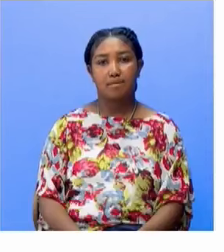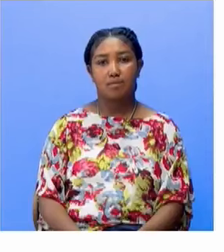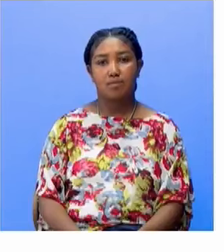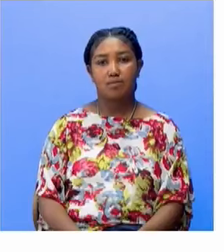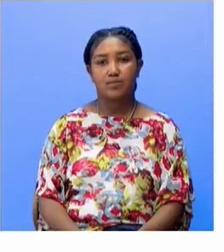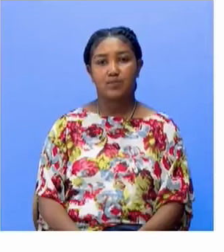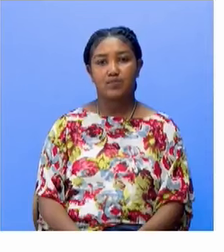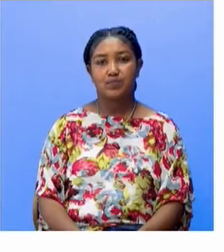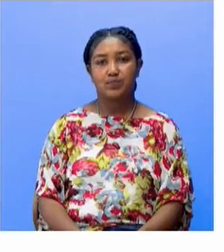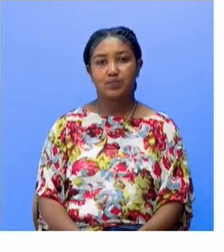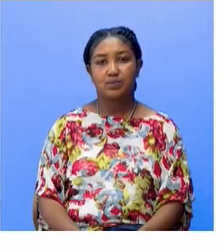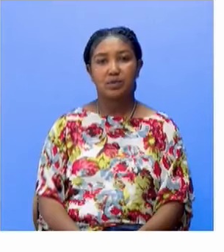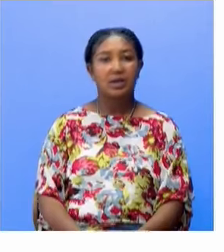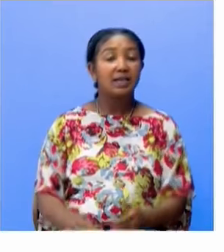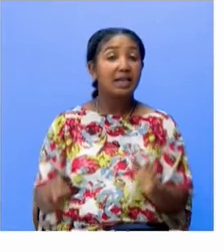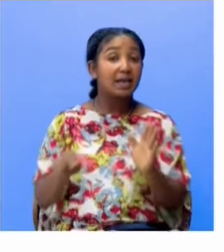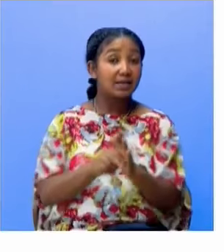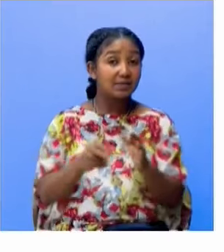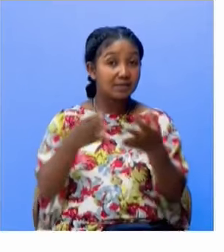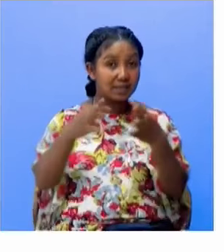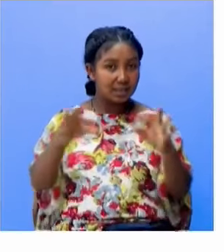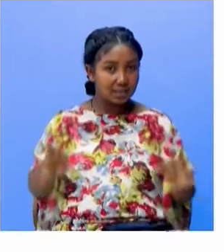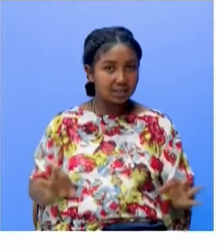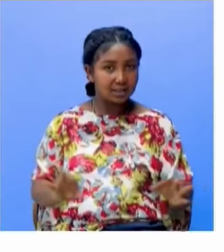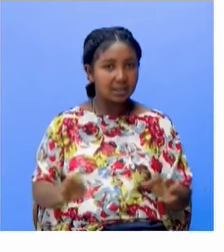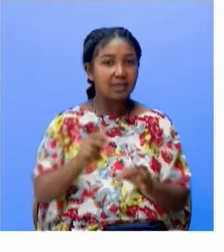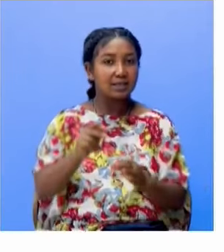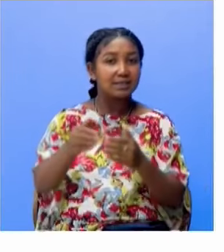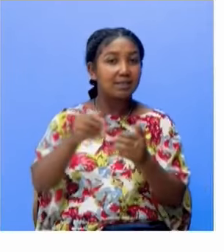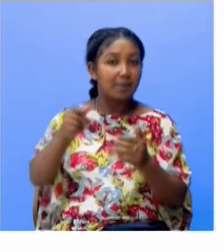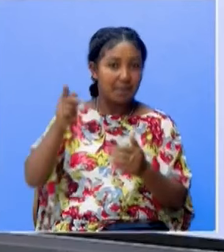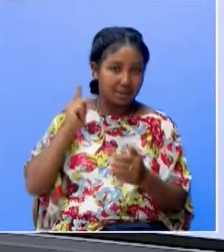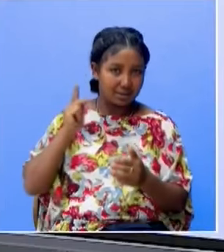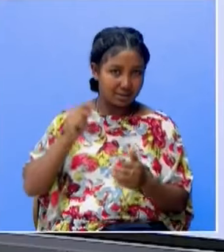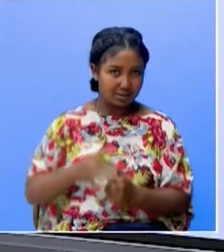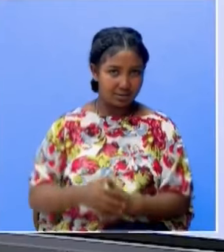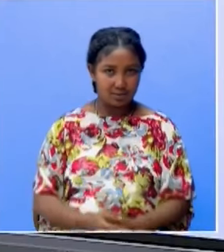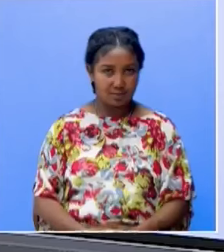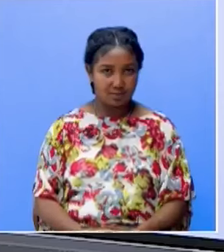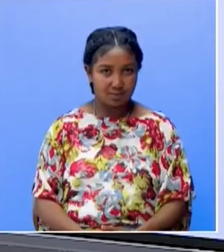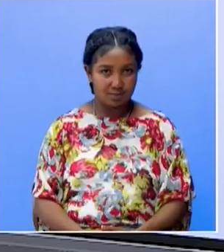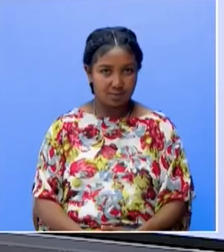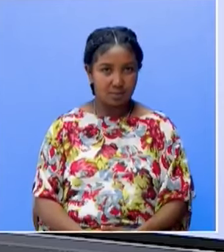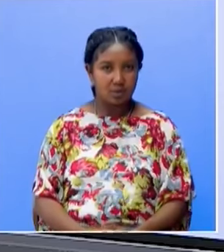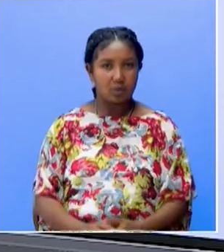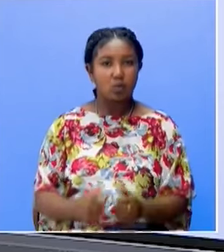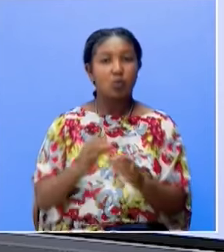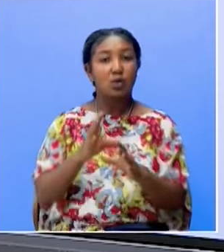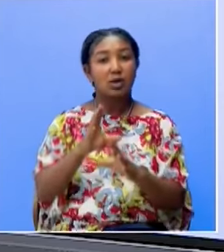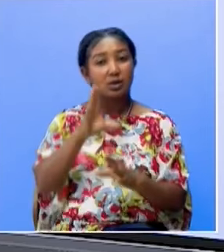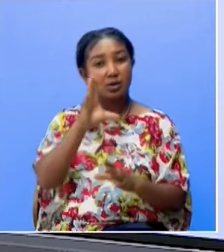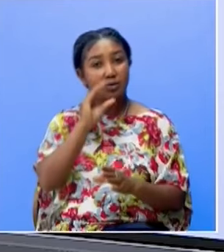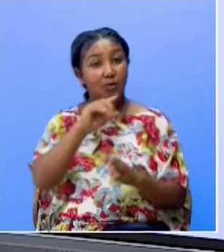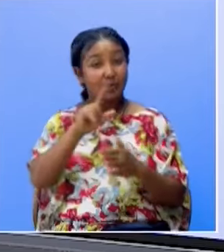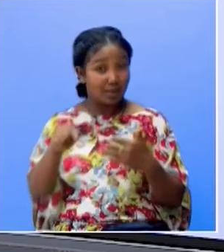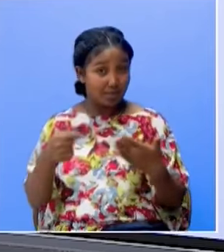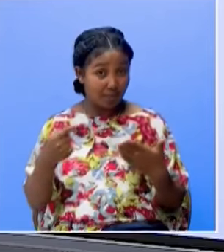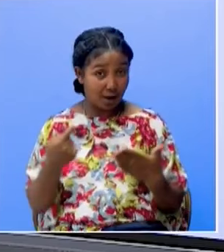In simple past. Negative sentence and simple past. We talked